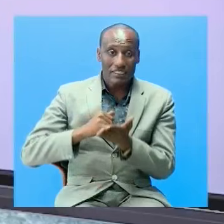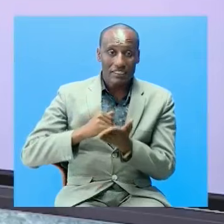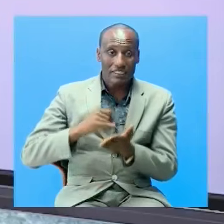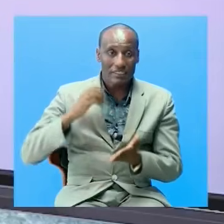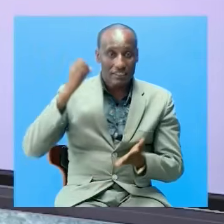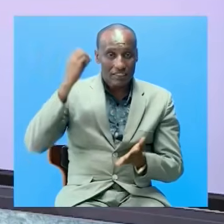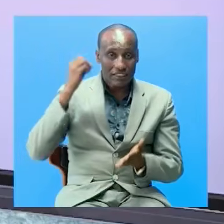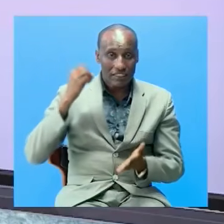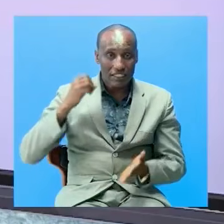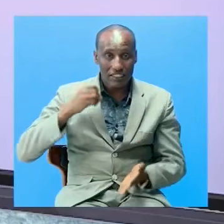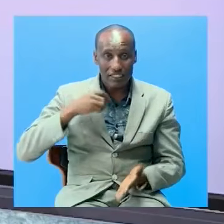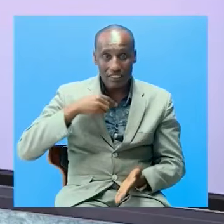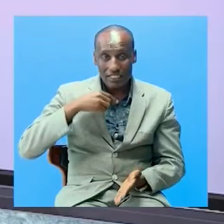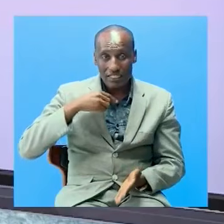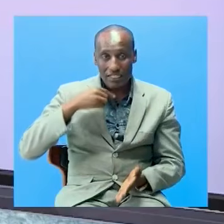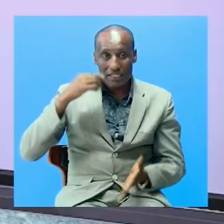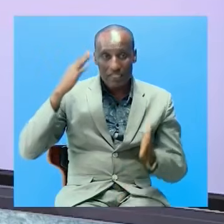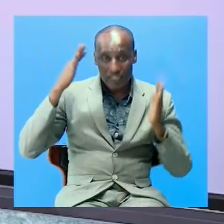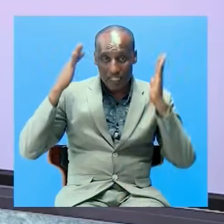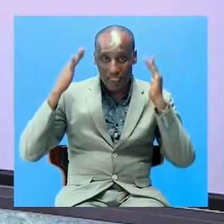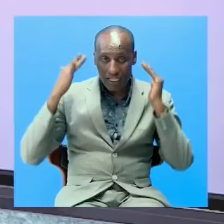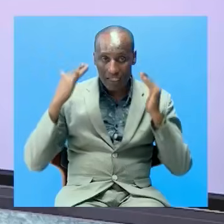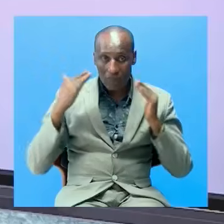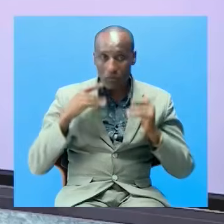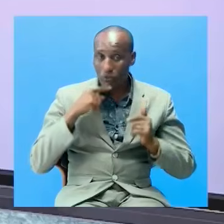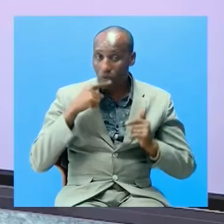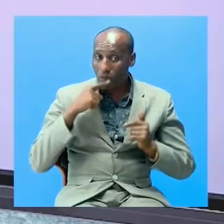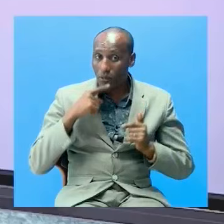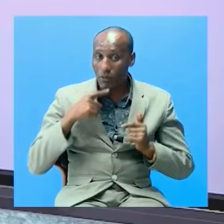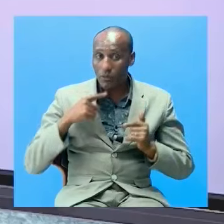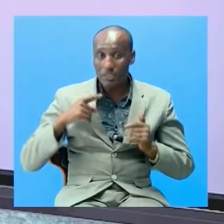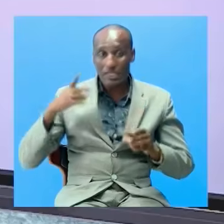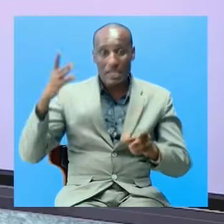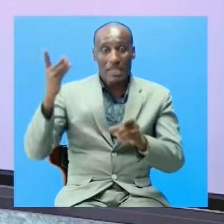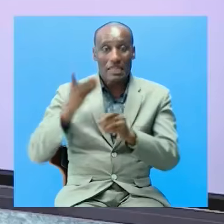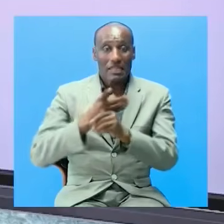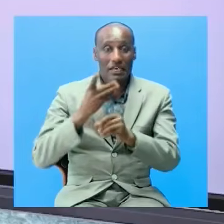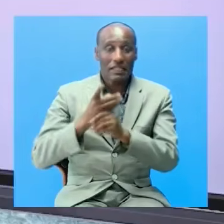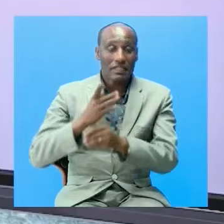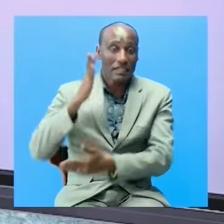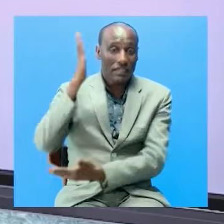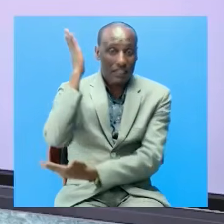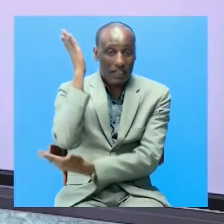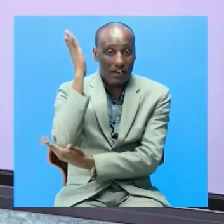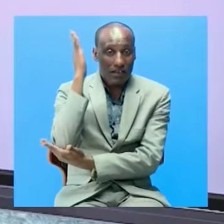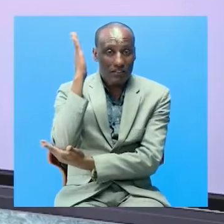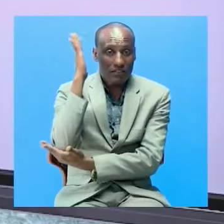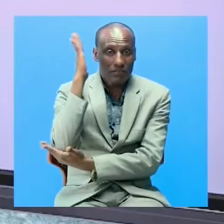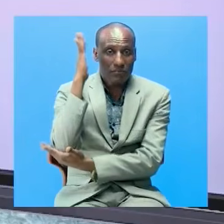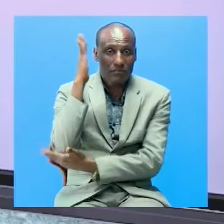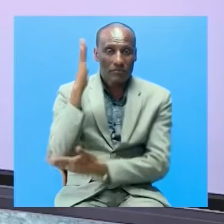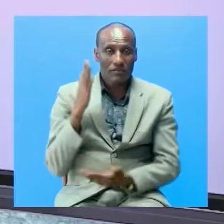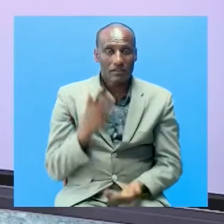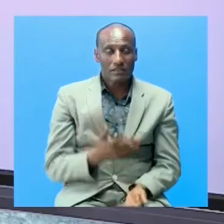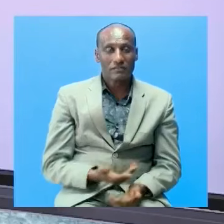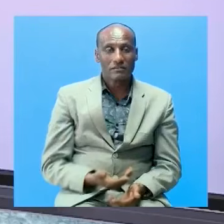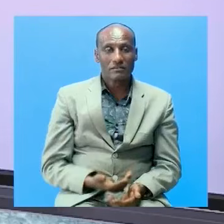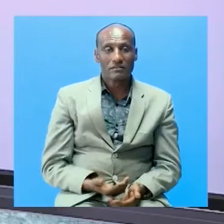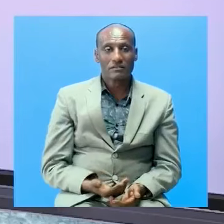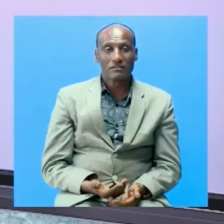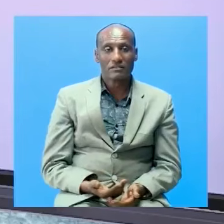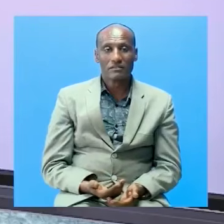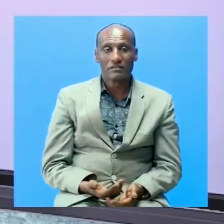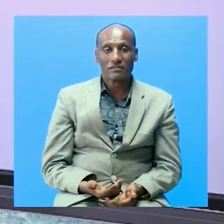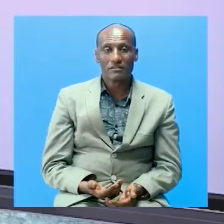look, if God says it shall rain, who are we talking about? We are talking about the Creator, right? If